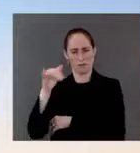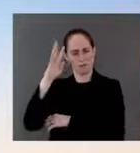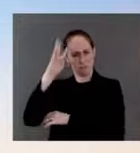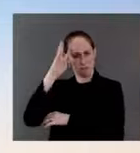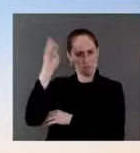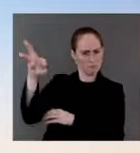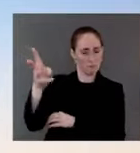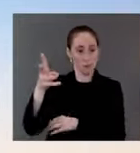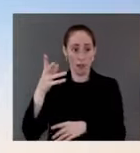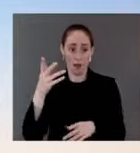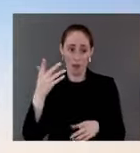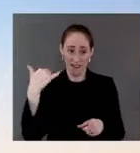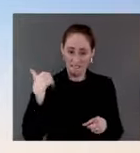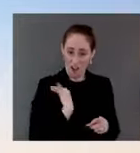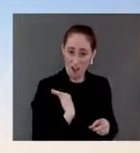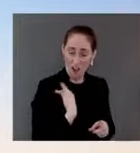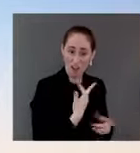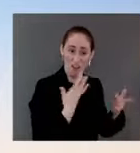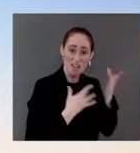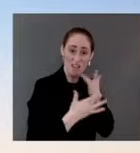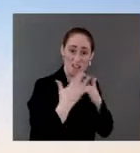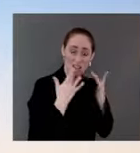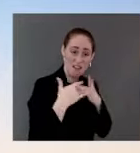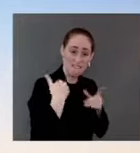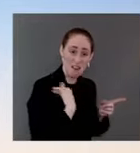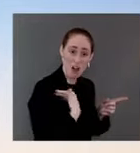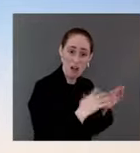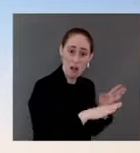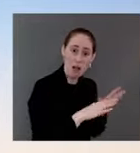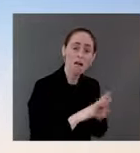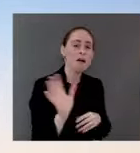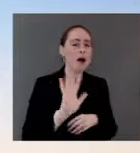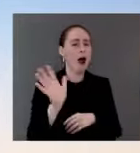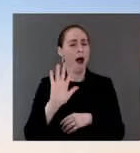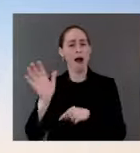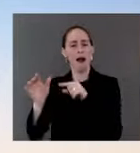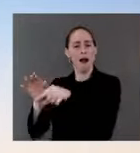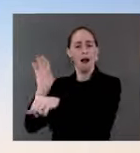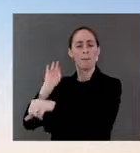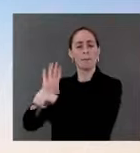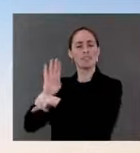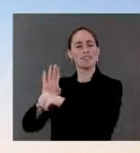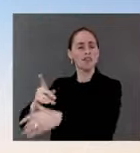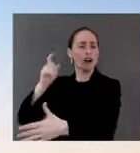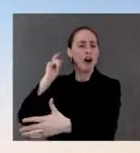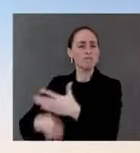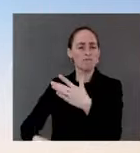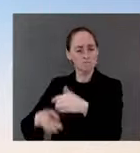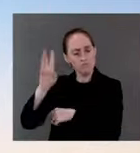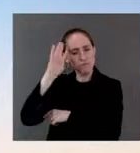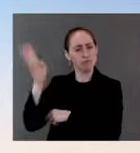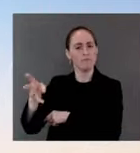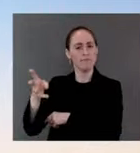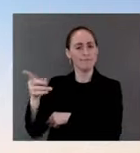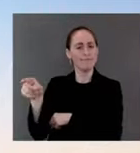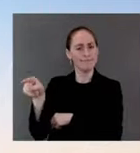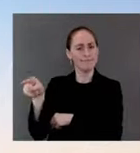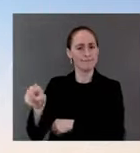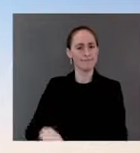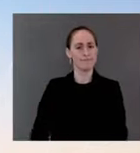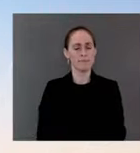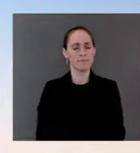data things there first, but I will note as it relates to how we have these conversations now with this data out,